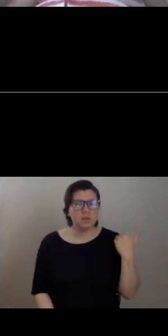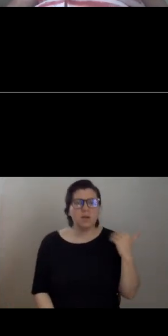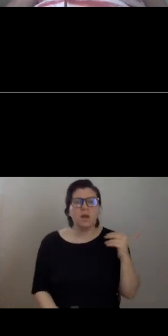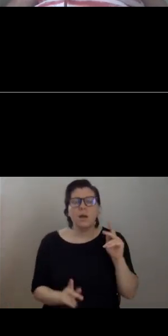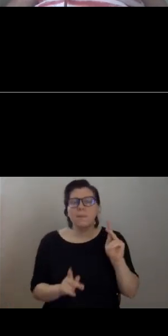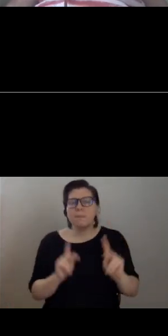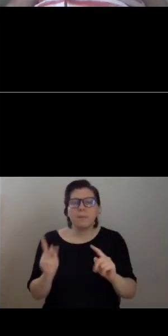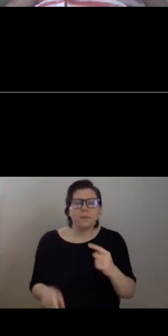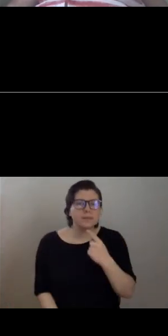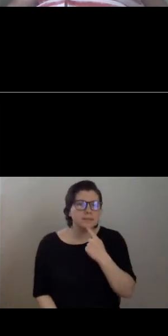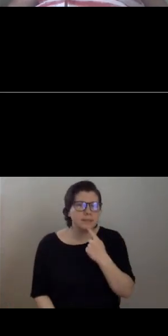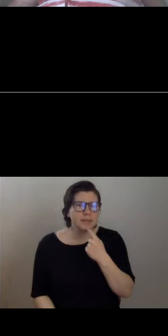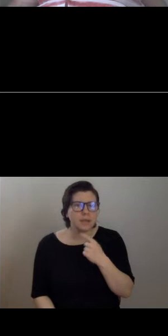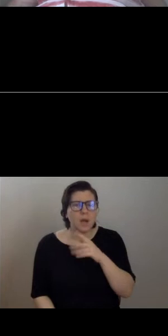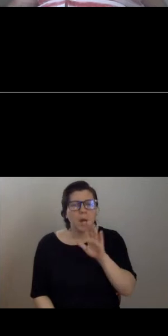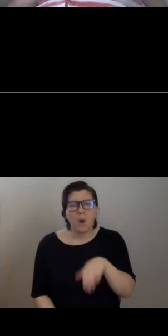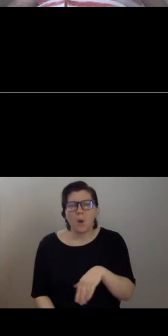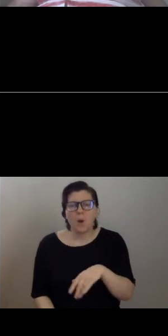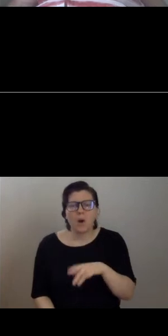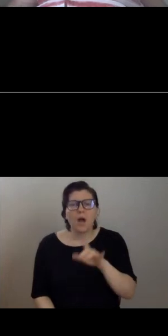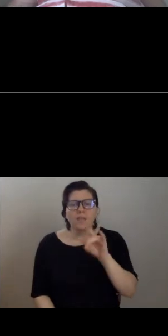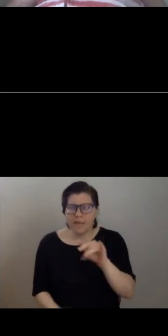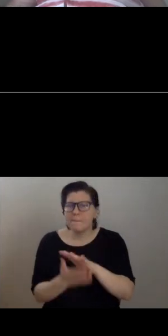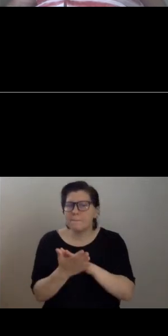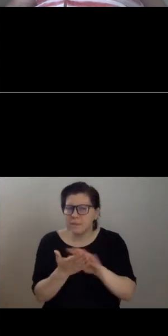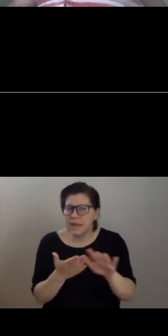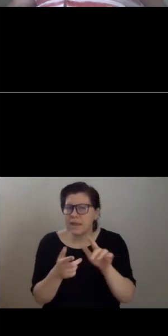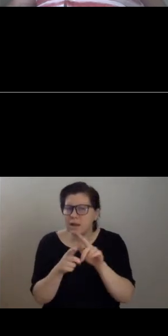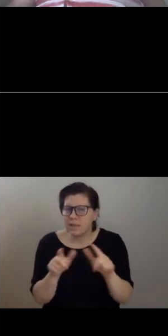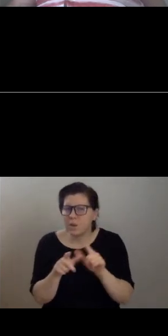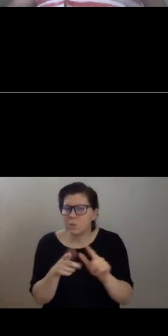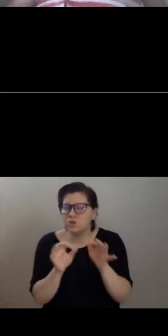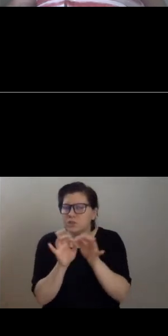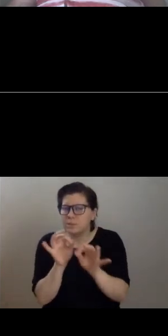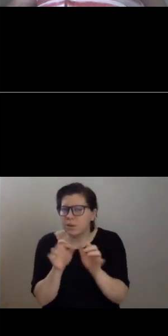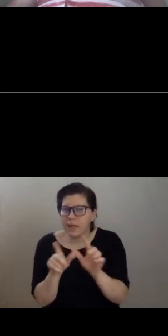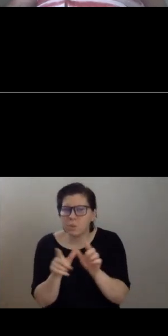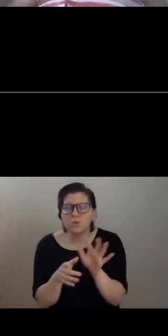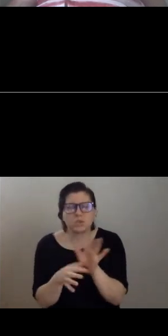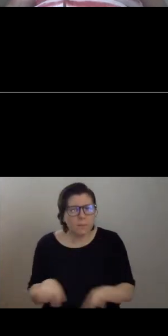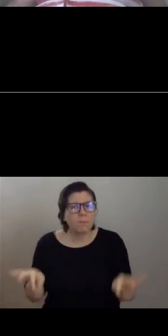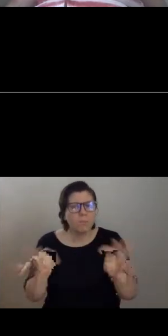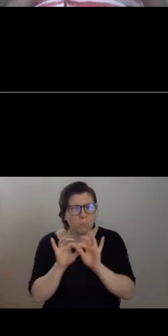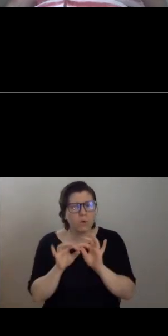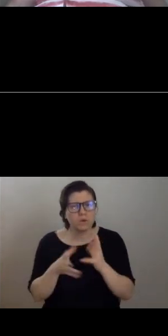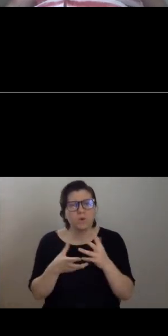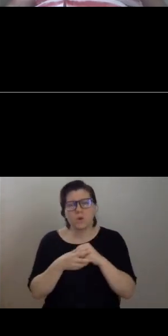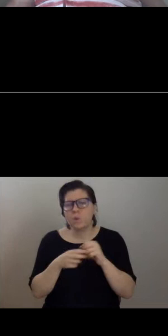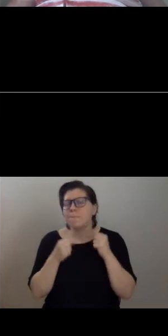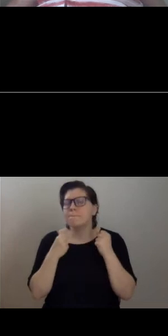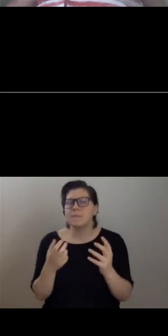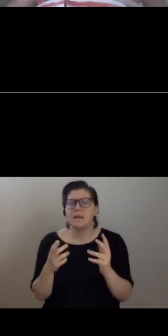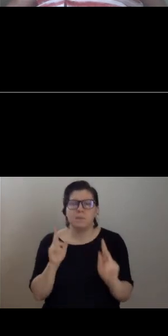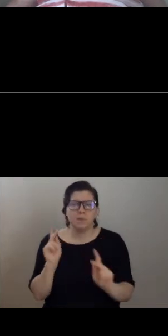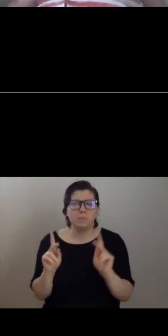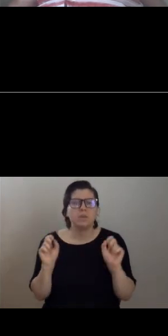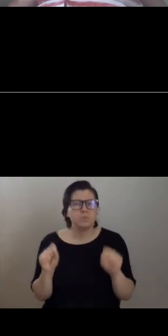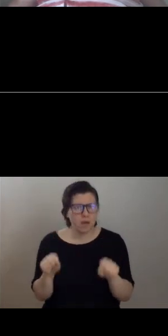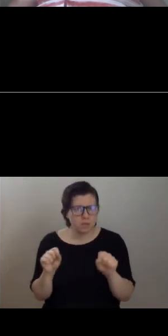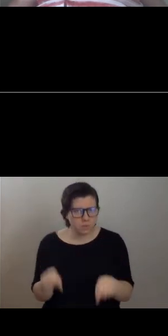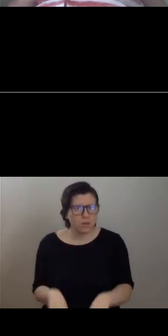that plain language is really important to really being able to include as many people as